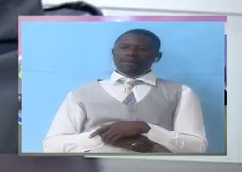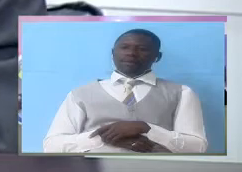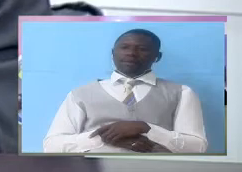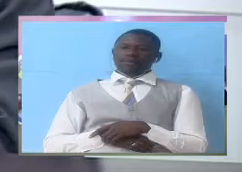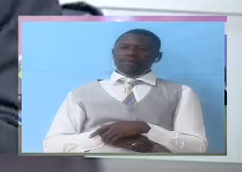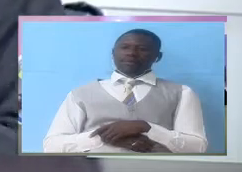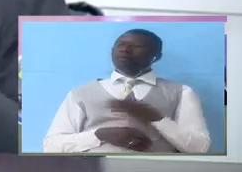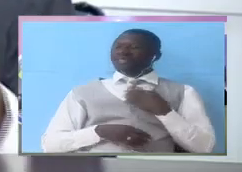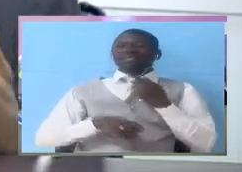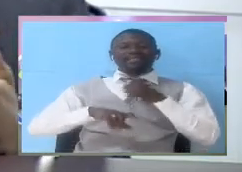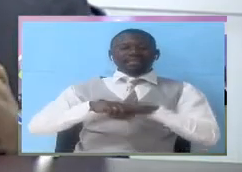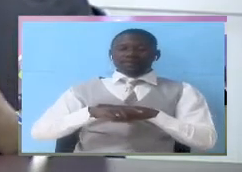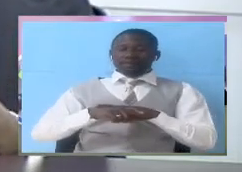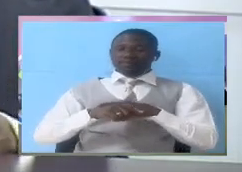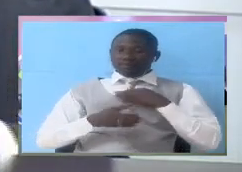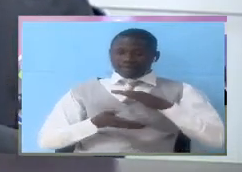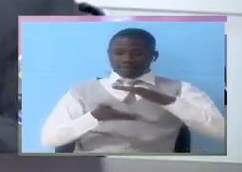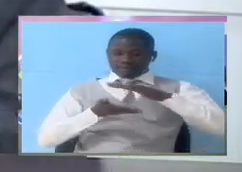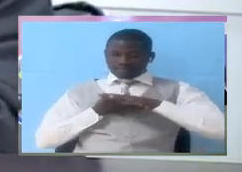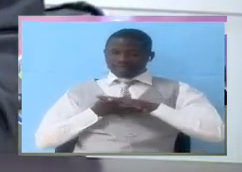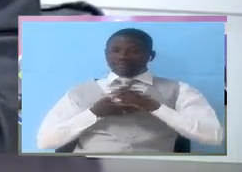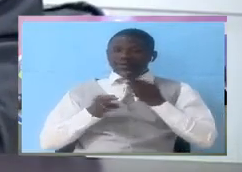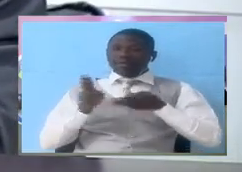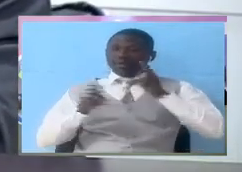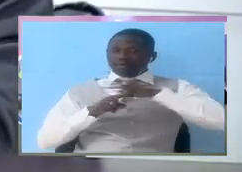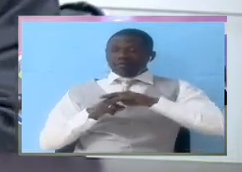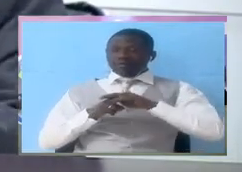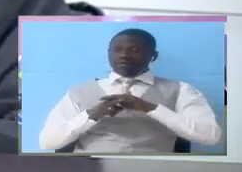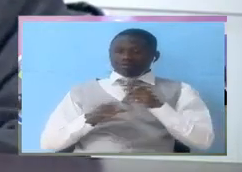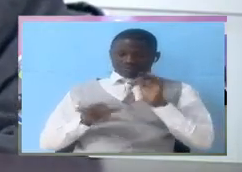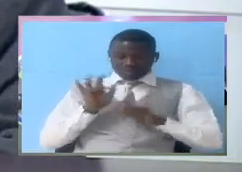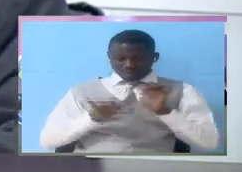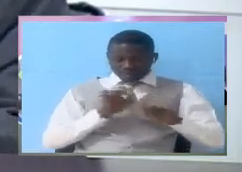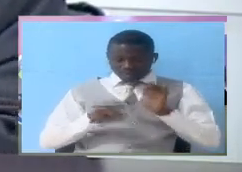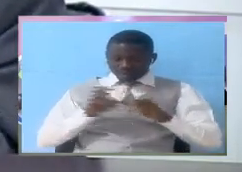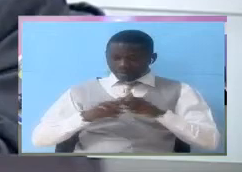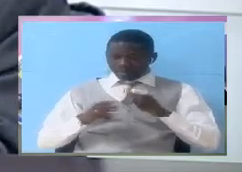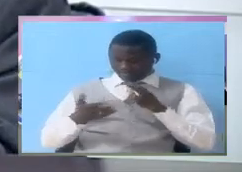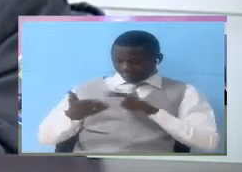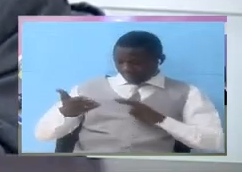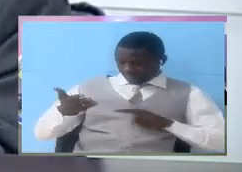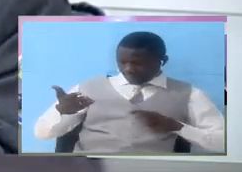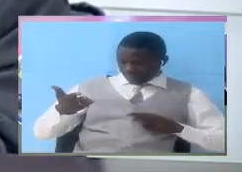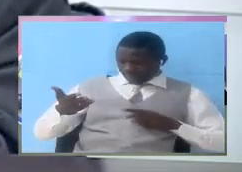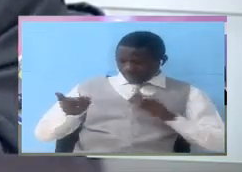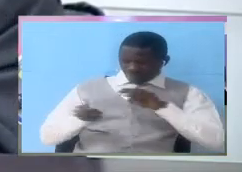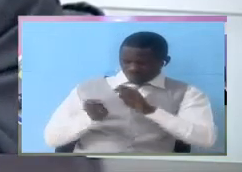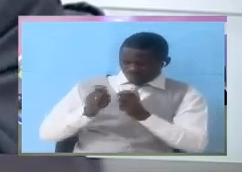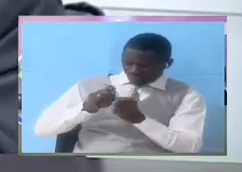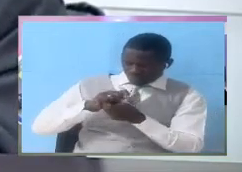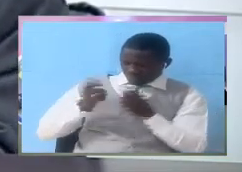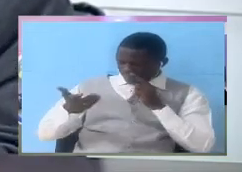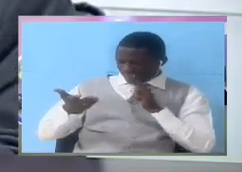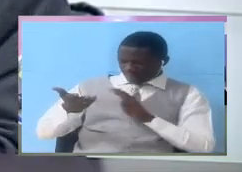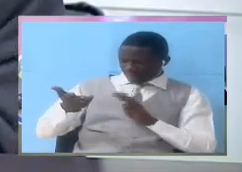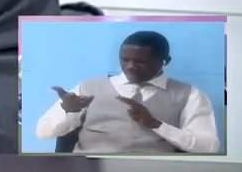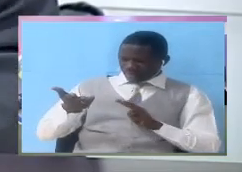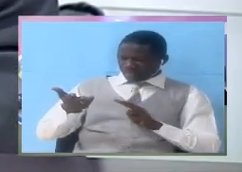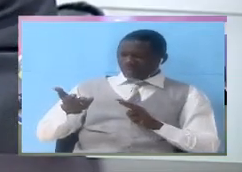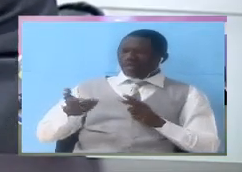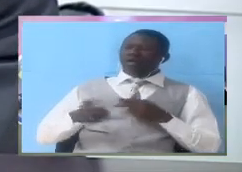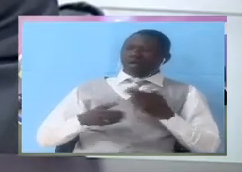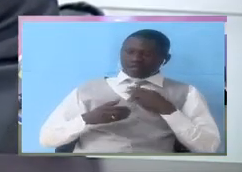time I got my reports, daily reports, typed them, looked into them, edited them, or analyzed them to take